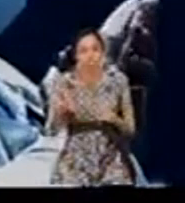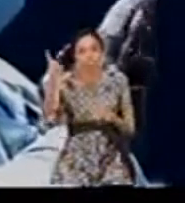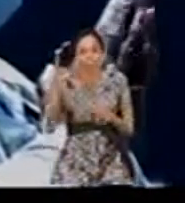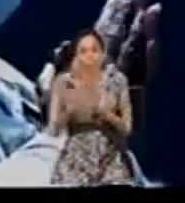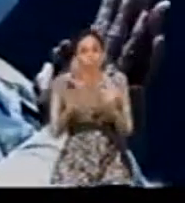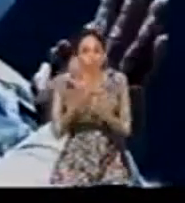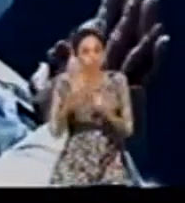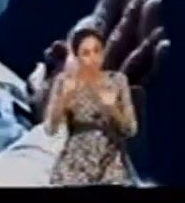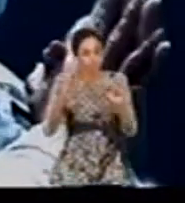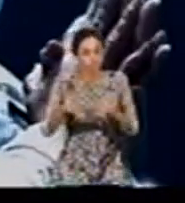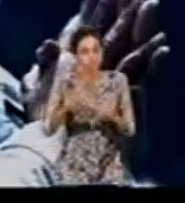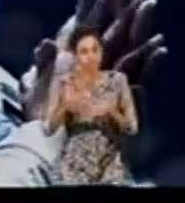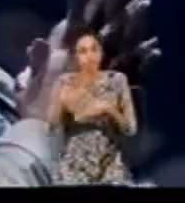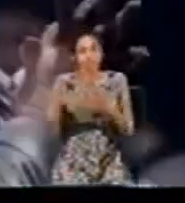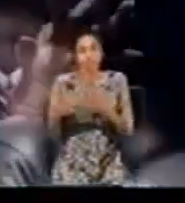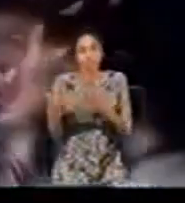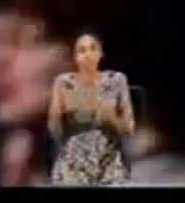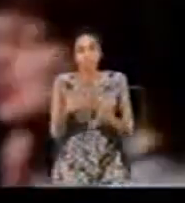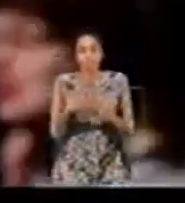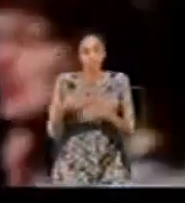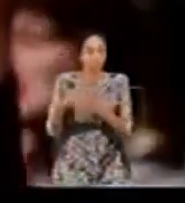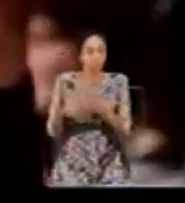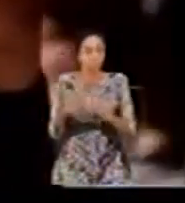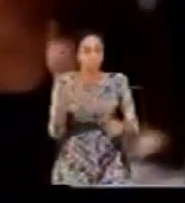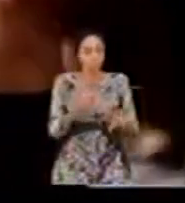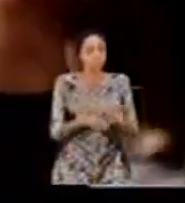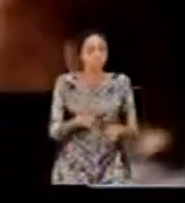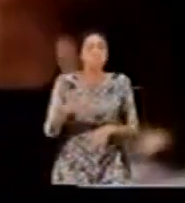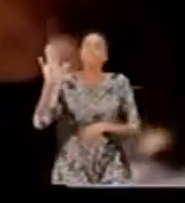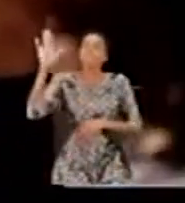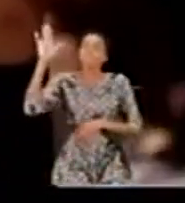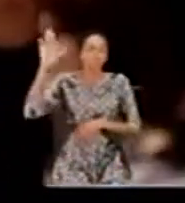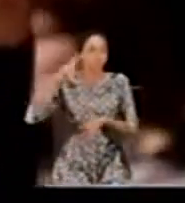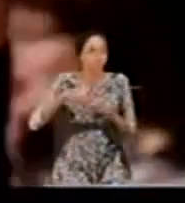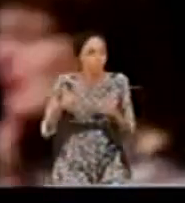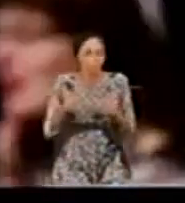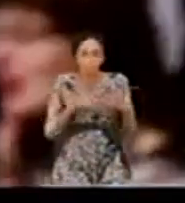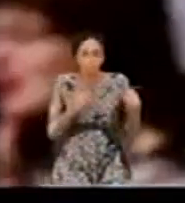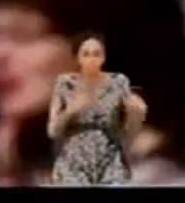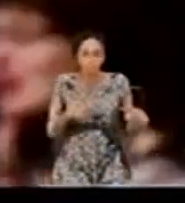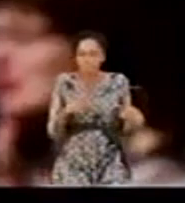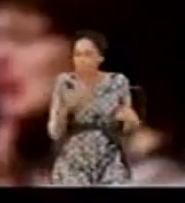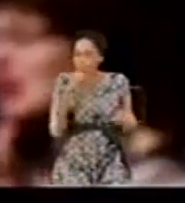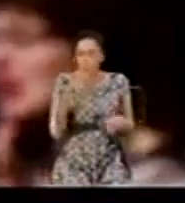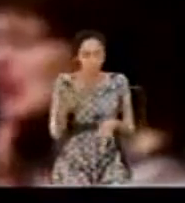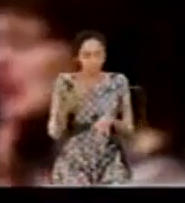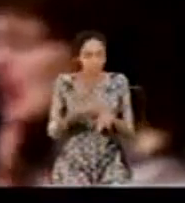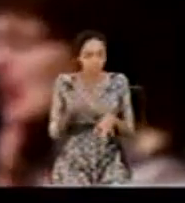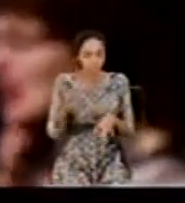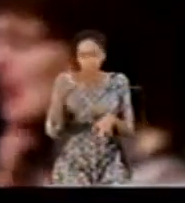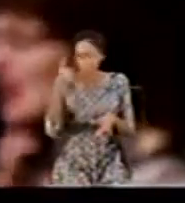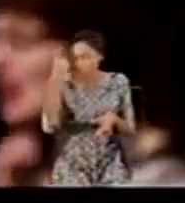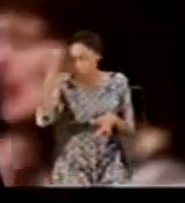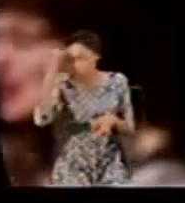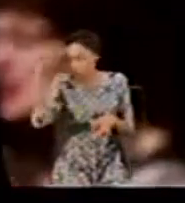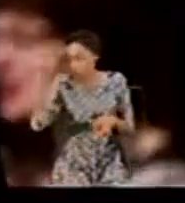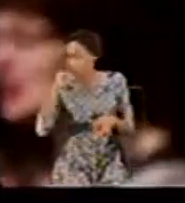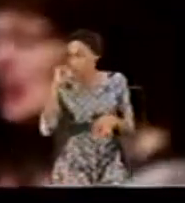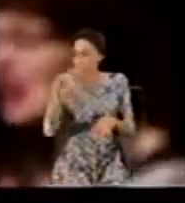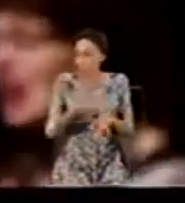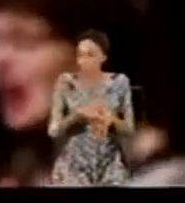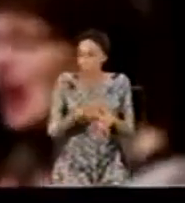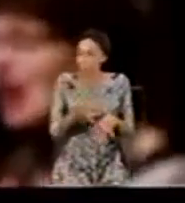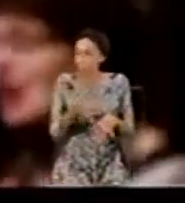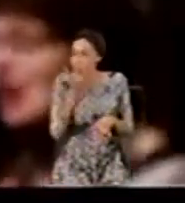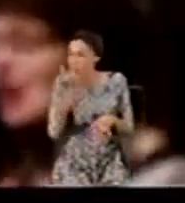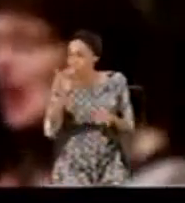Raise up your hand. They raise up their hands. Nothing touches their ideas, their opinions, and their false doctrine, and